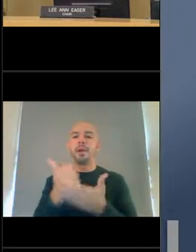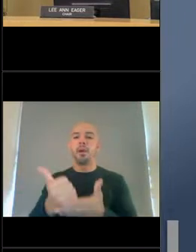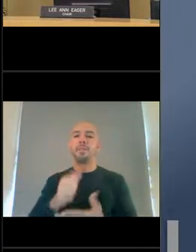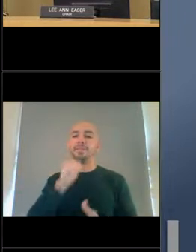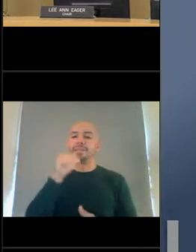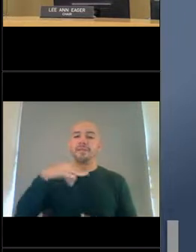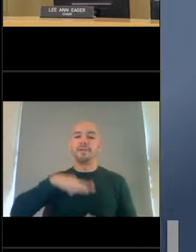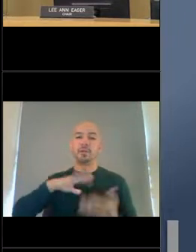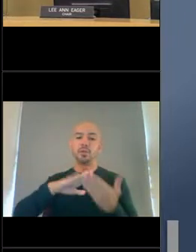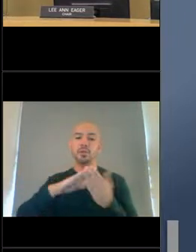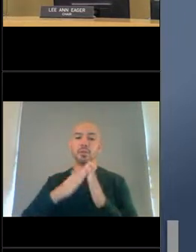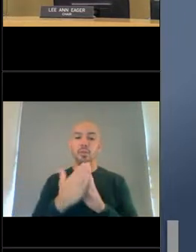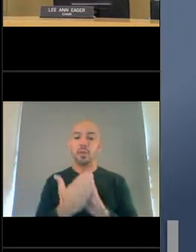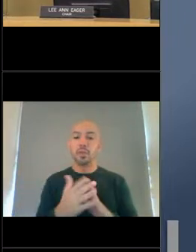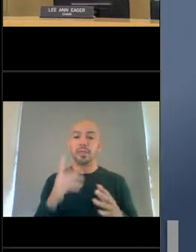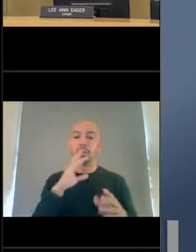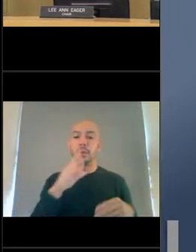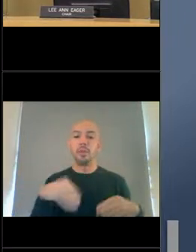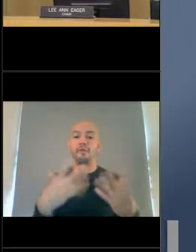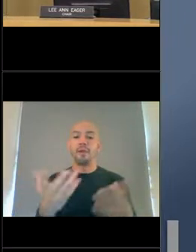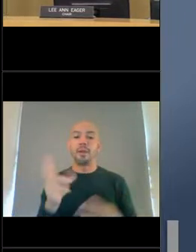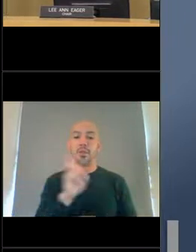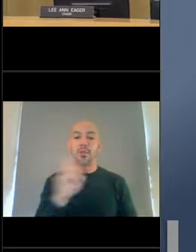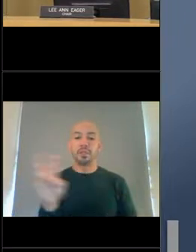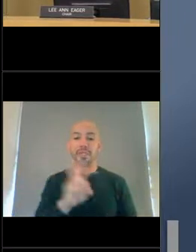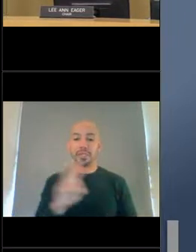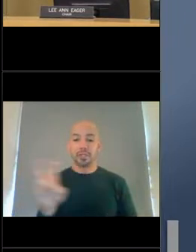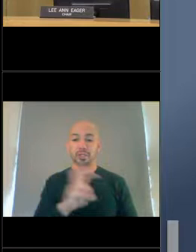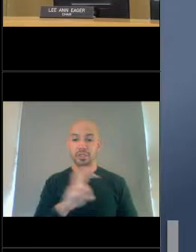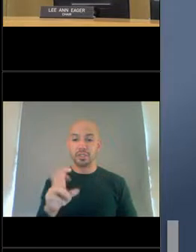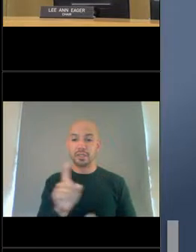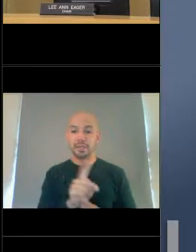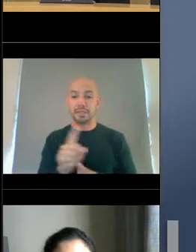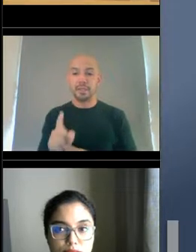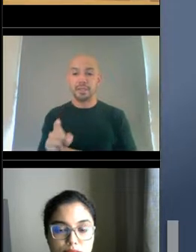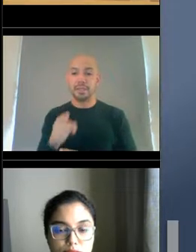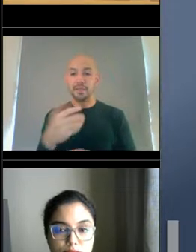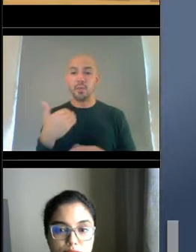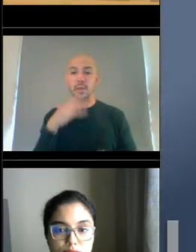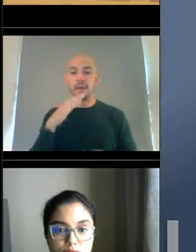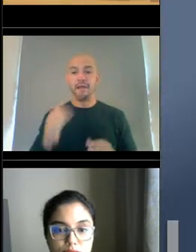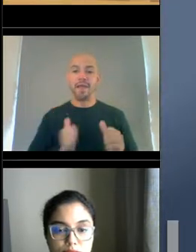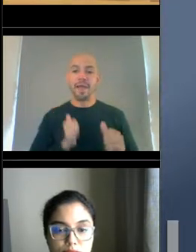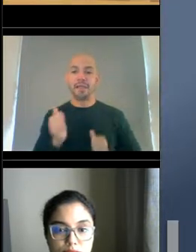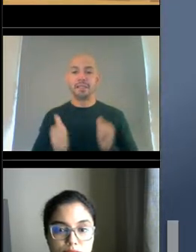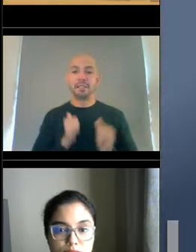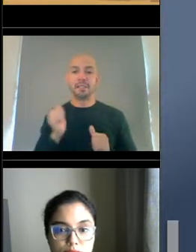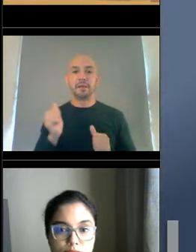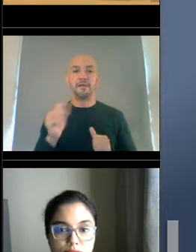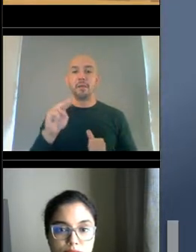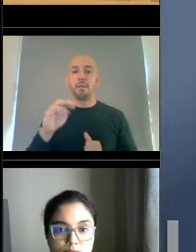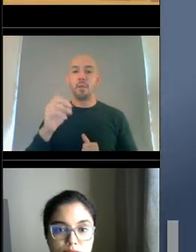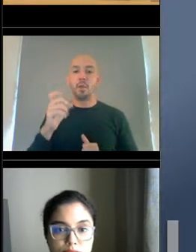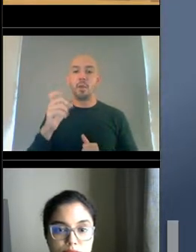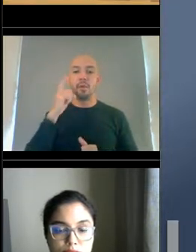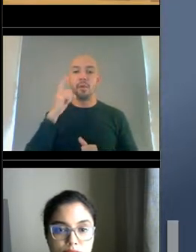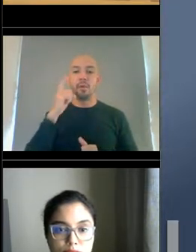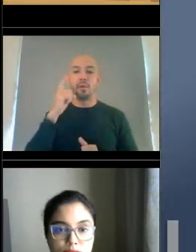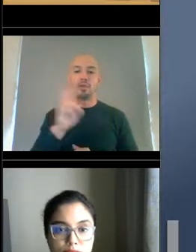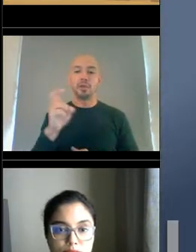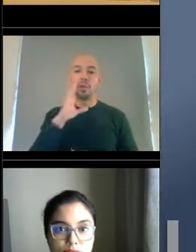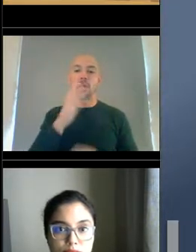viable by increasing peak allergy transit and active mode trips by 23 the project will also maximize the safety and